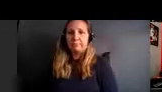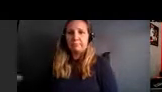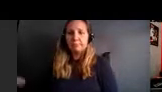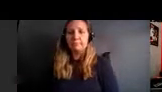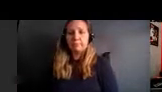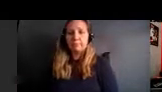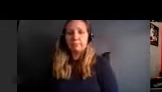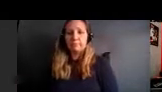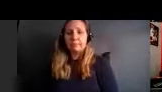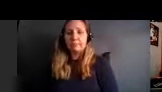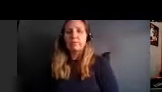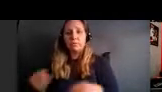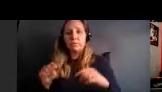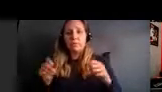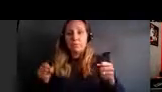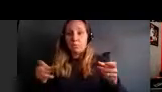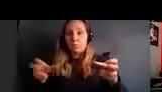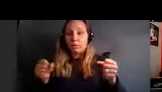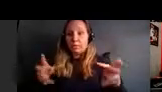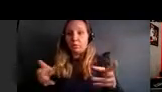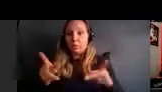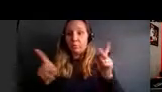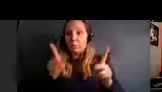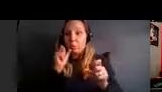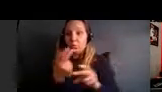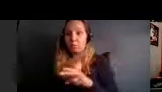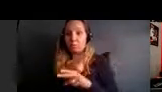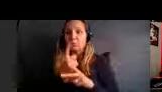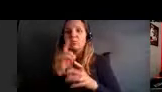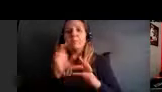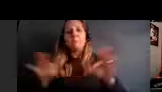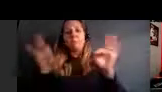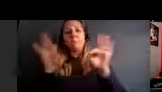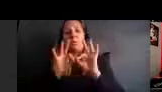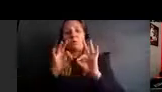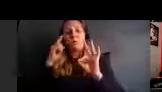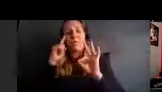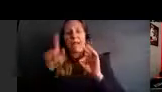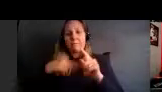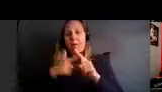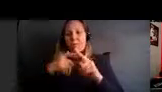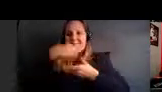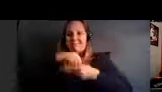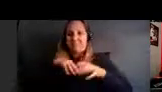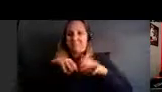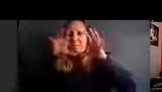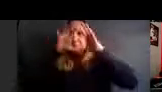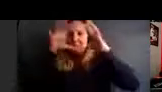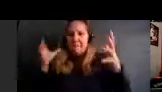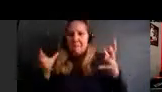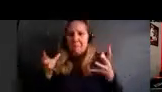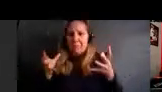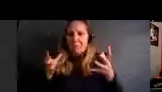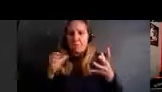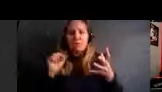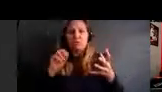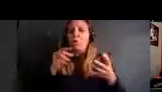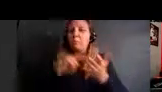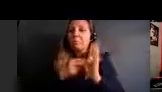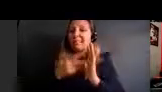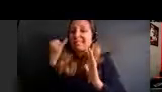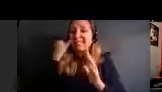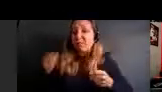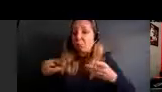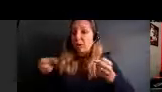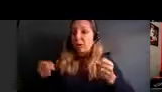important that, we see the chair as an extension of their personal bubble. So don't lean on the wheelchair. I know it seems like if you're tired there and